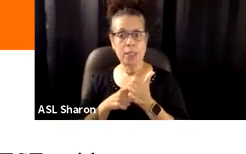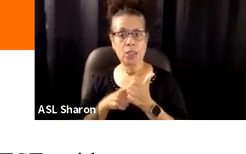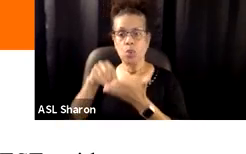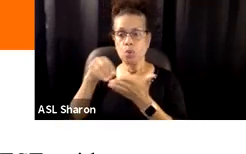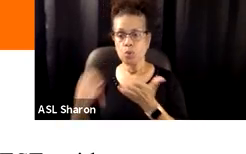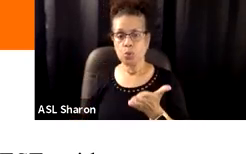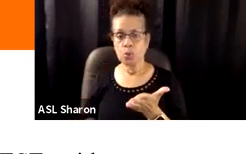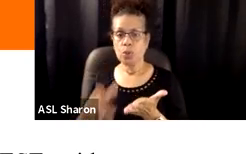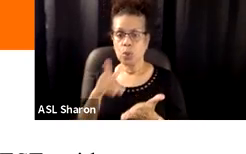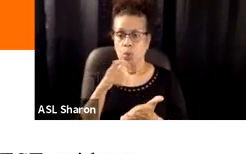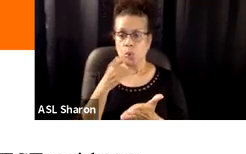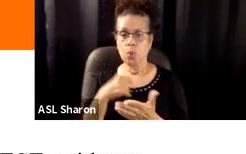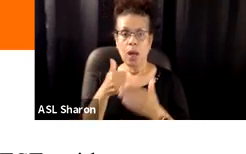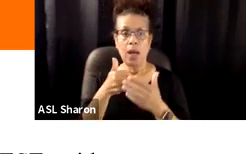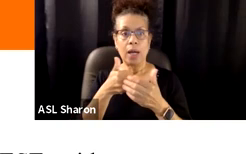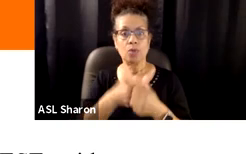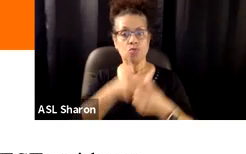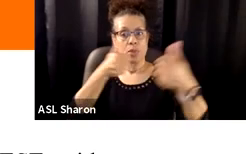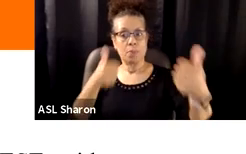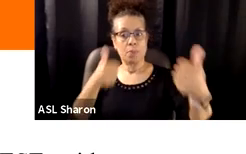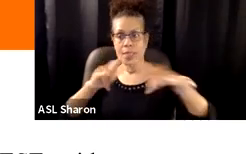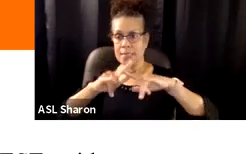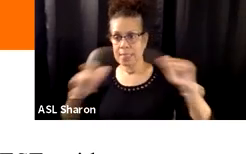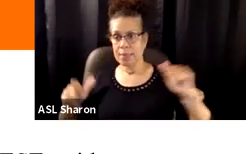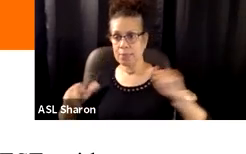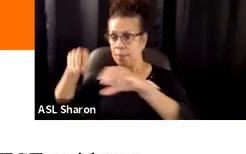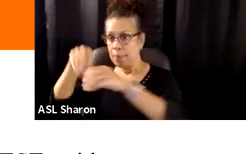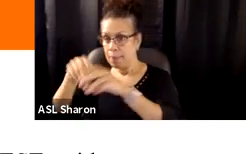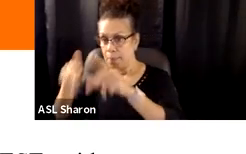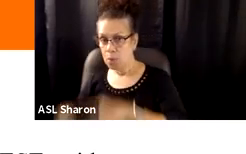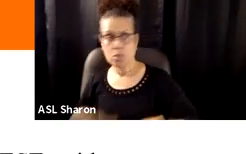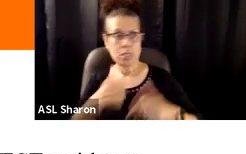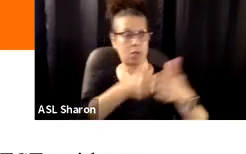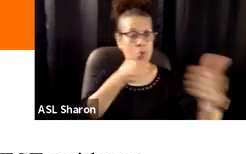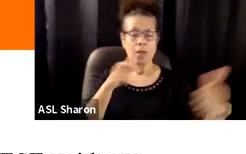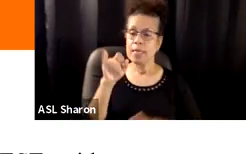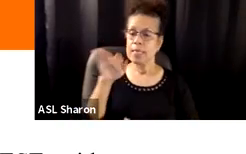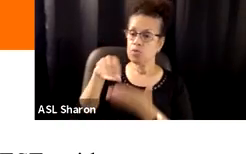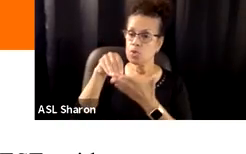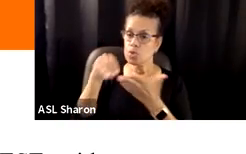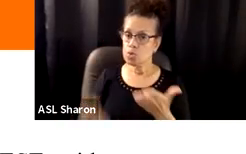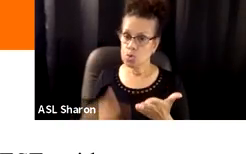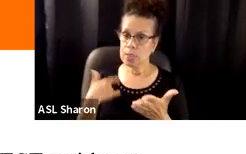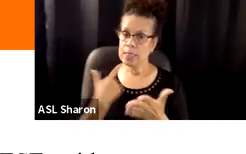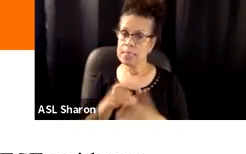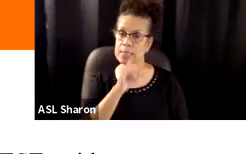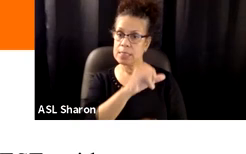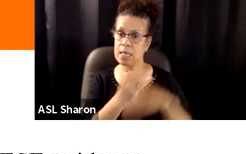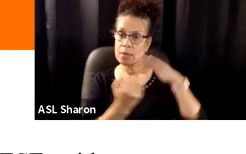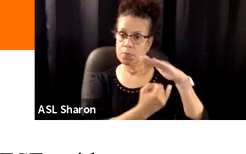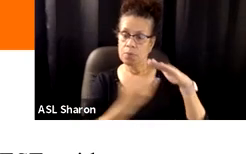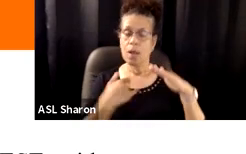students who are remote simultaneously in the event that students are required to quarantine teachers are required to provide daily